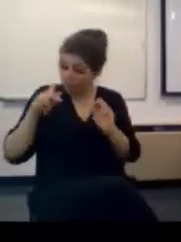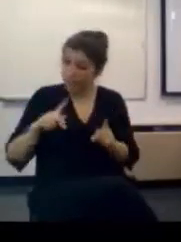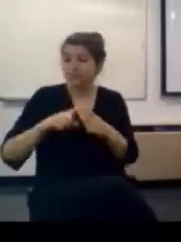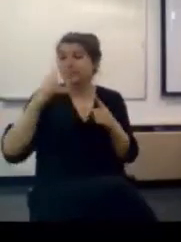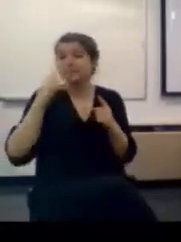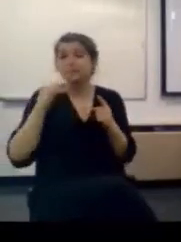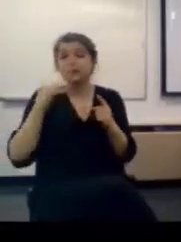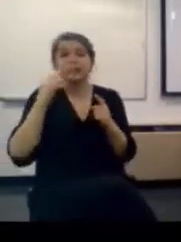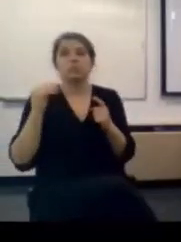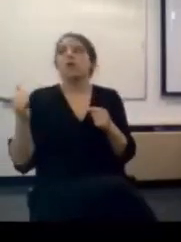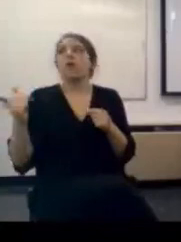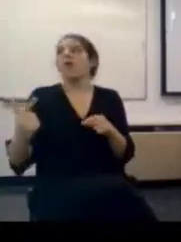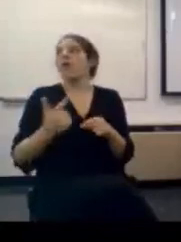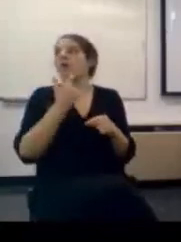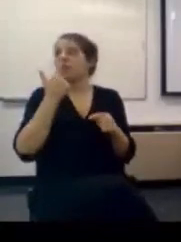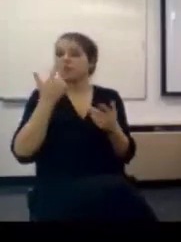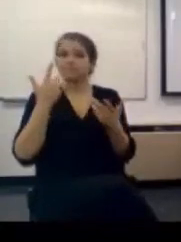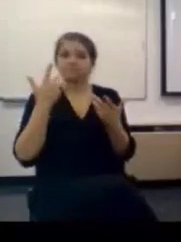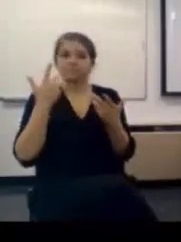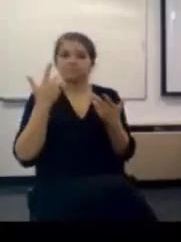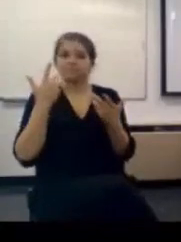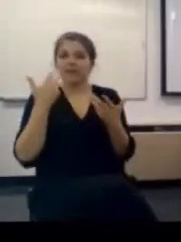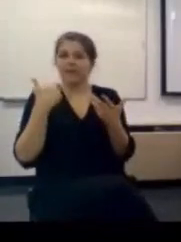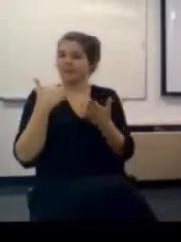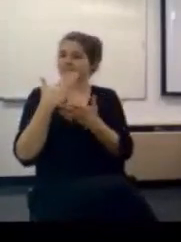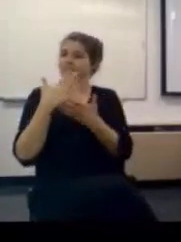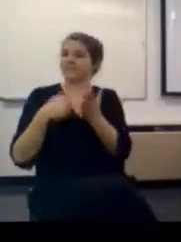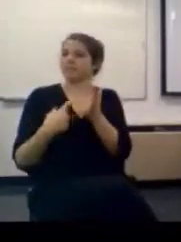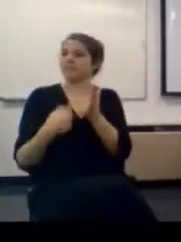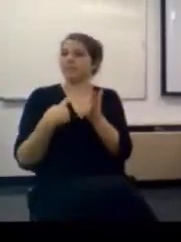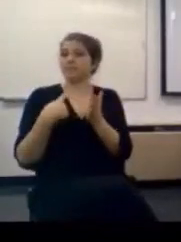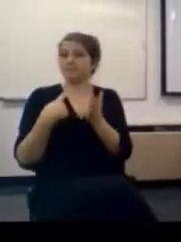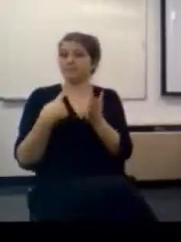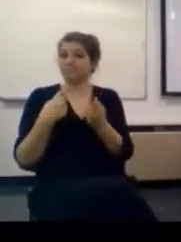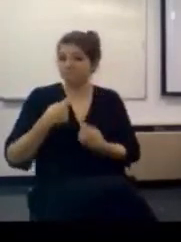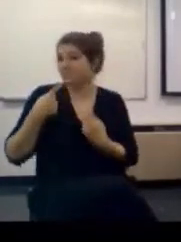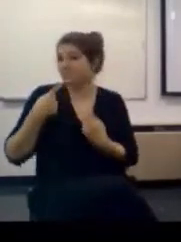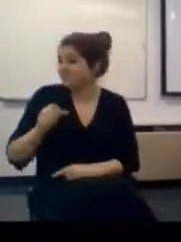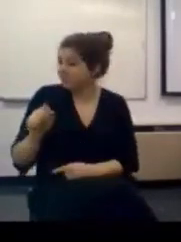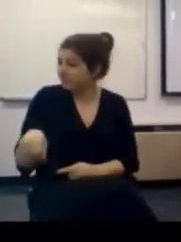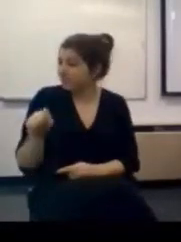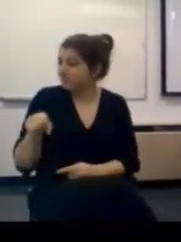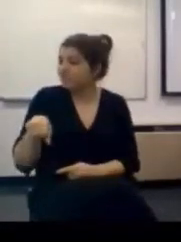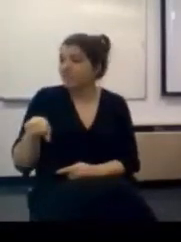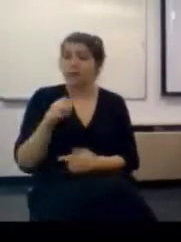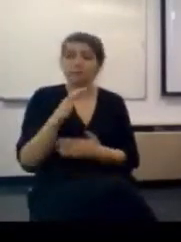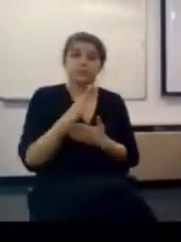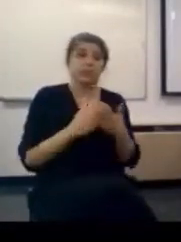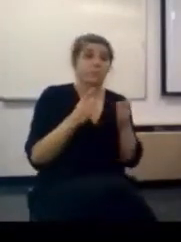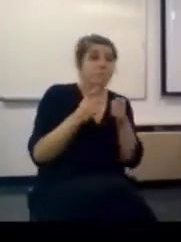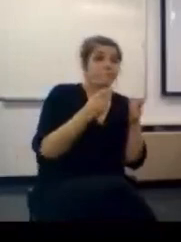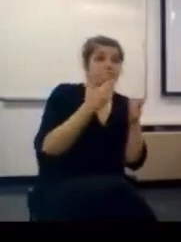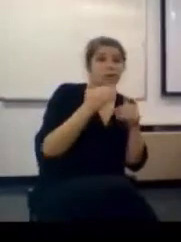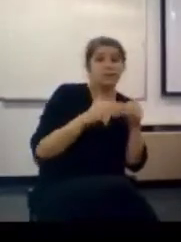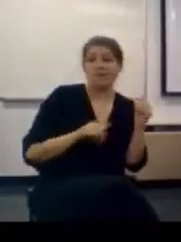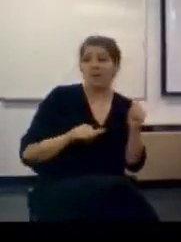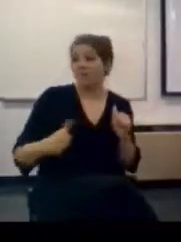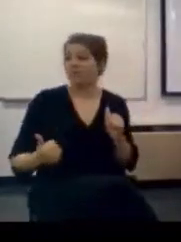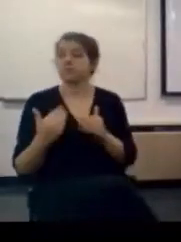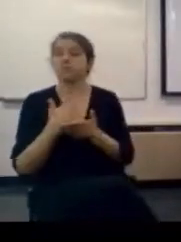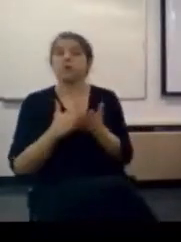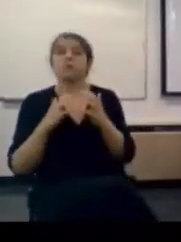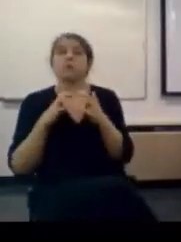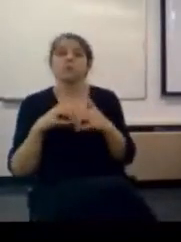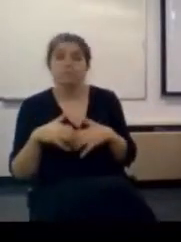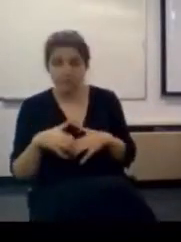okay, right? It's okay to experience. We all have sometimes some hard times, and some of us handle them